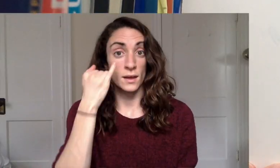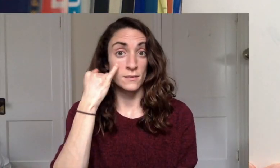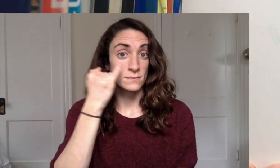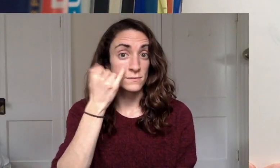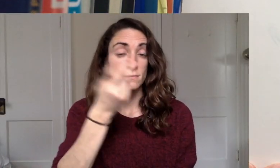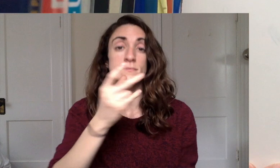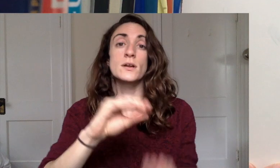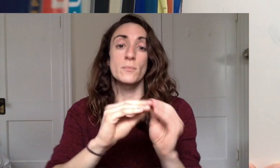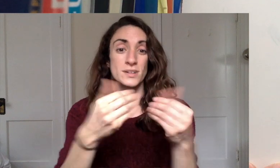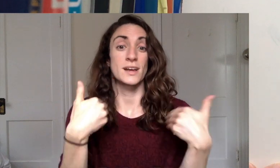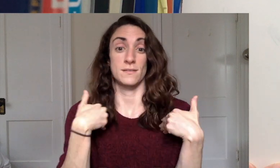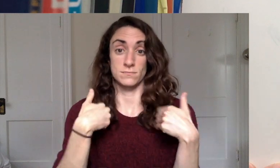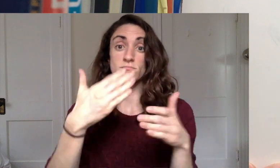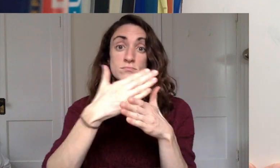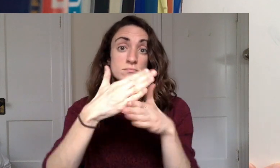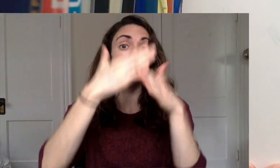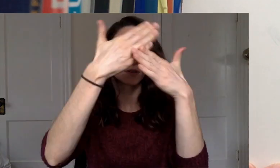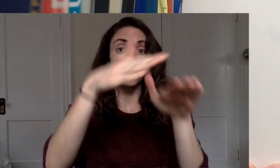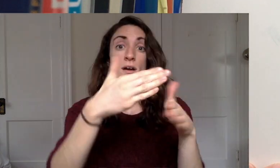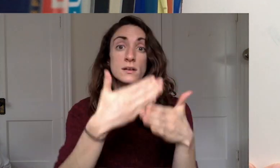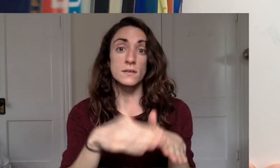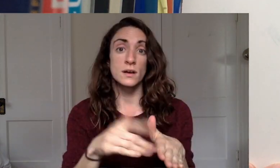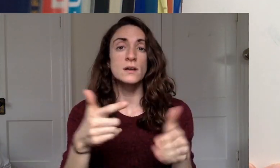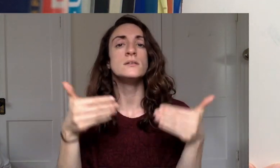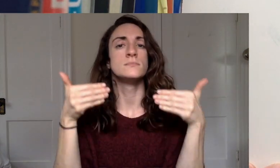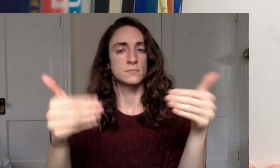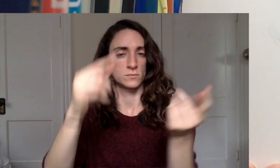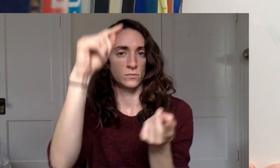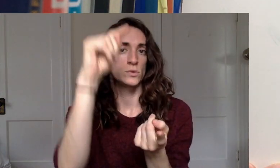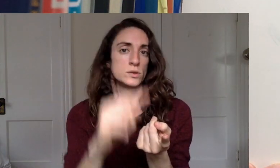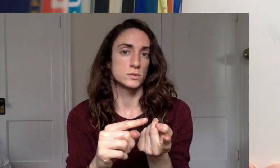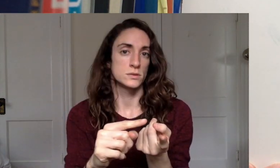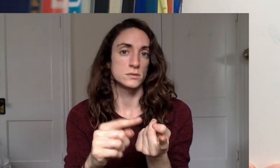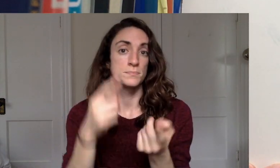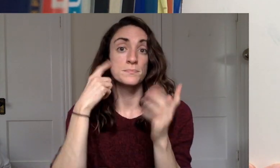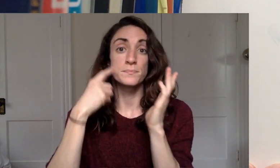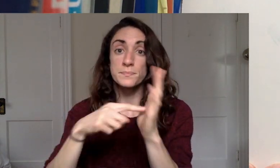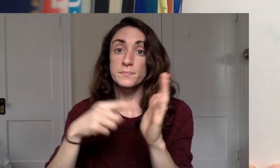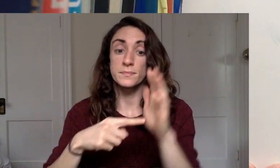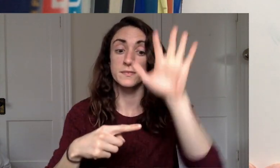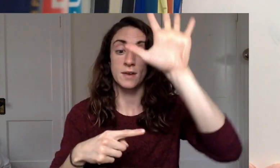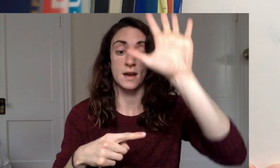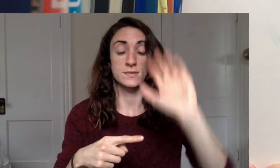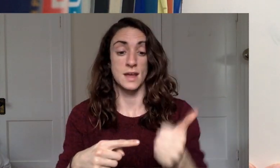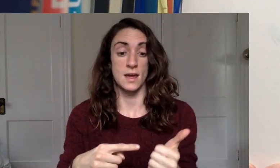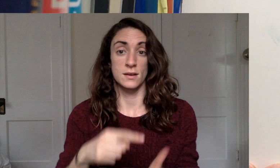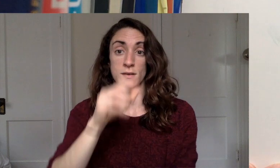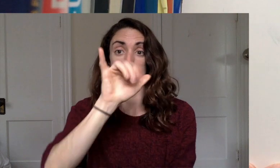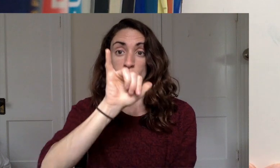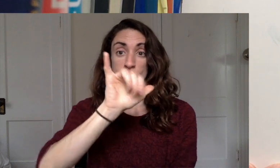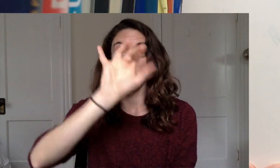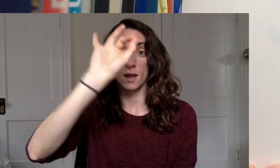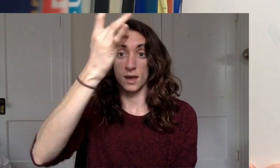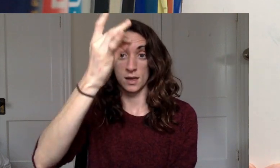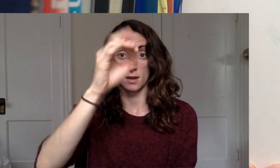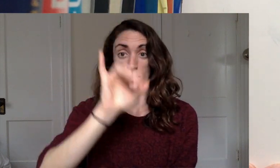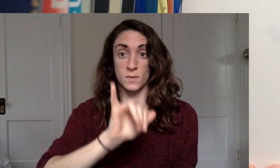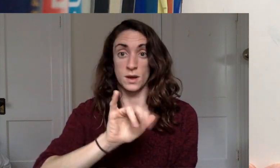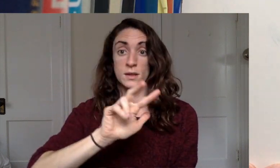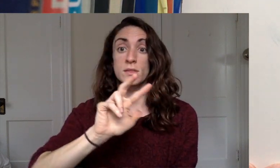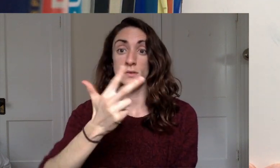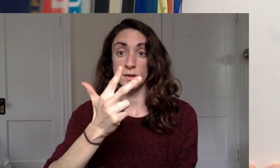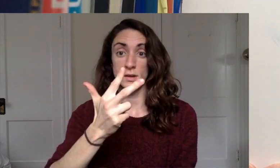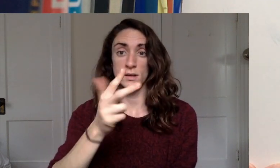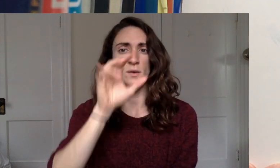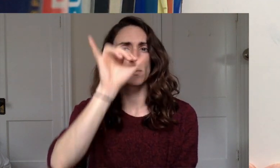If those coefficients do have any common factors, then you're going to want to reduce that. So first we can deal with the y terms just the way we've been doing. You